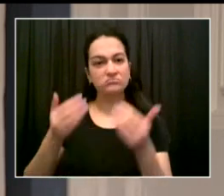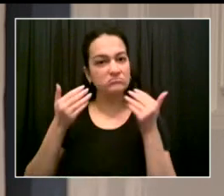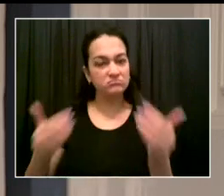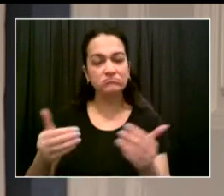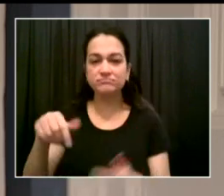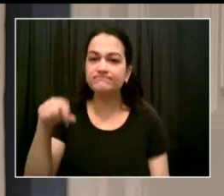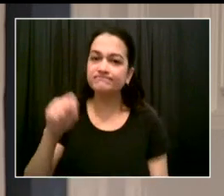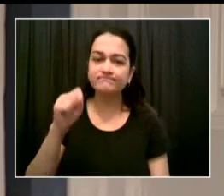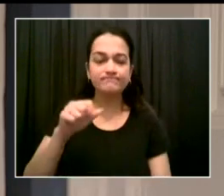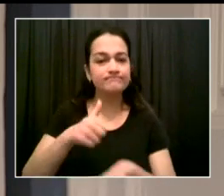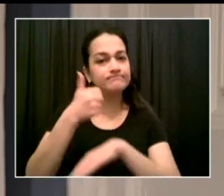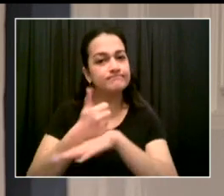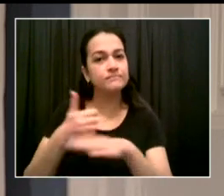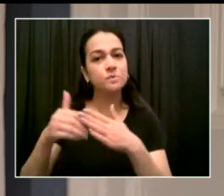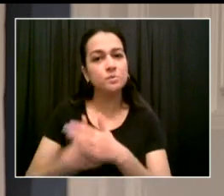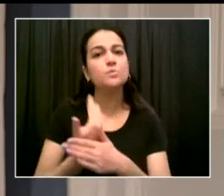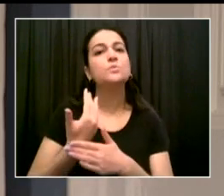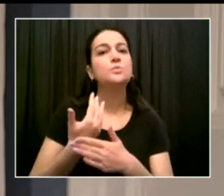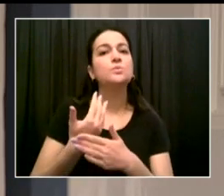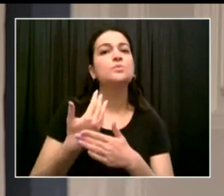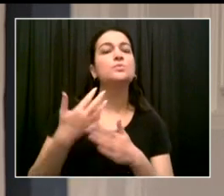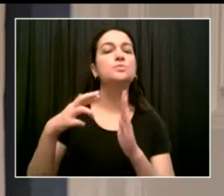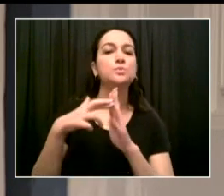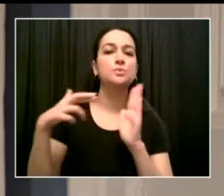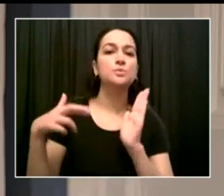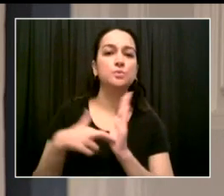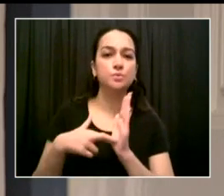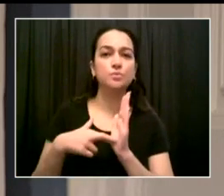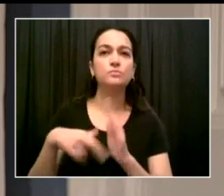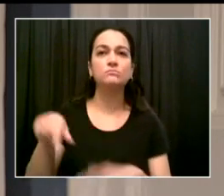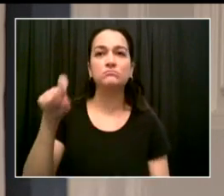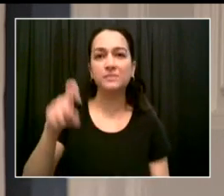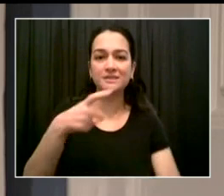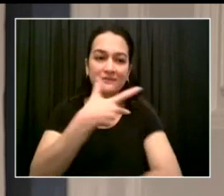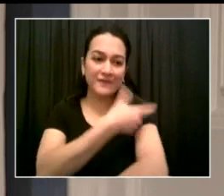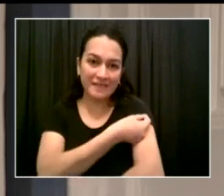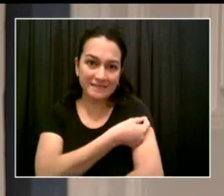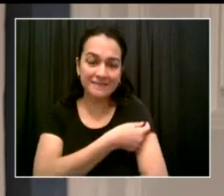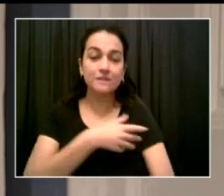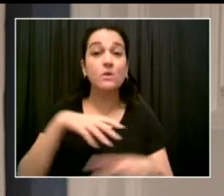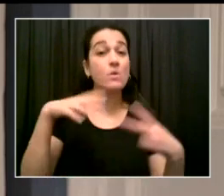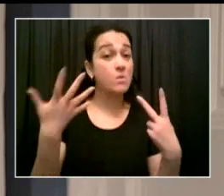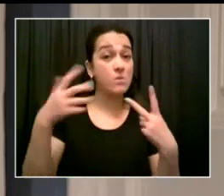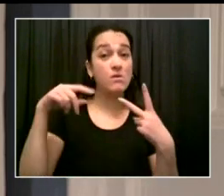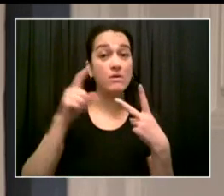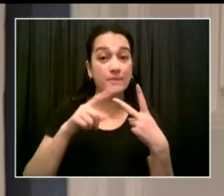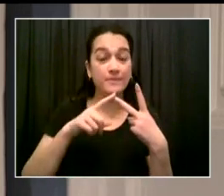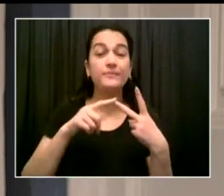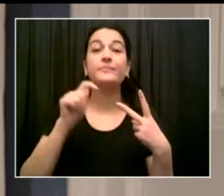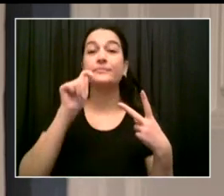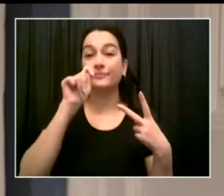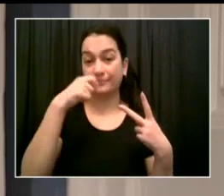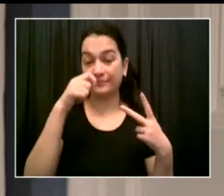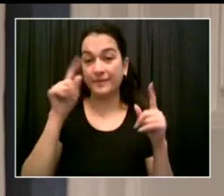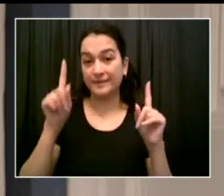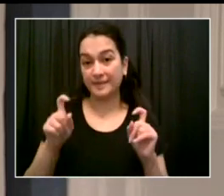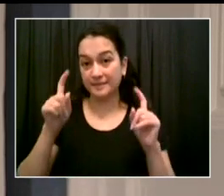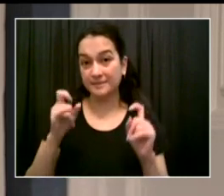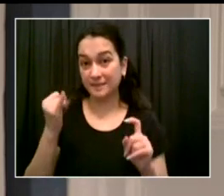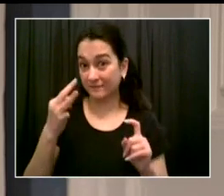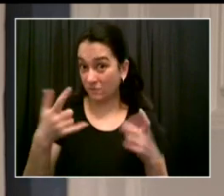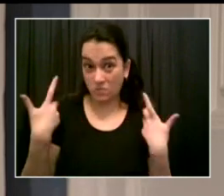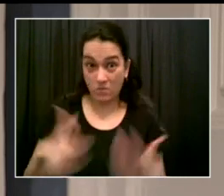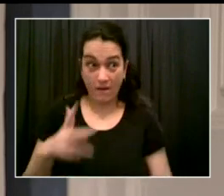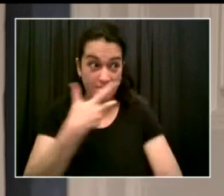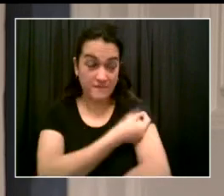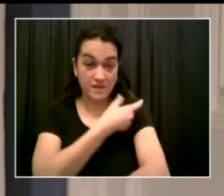my staff will need to get a COVID vaccination, or if they are not vaccinated, to test weekly to be sure